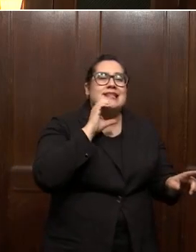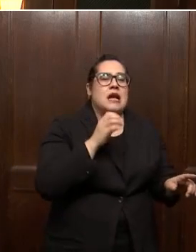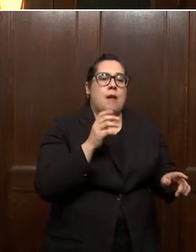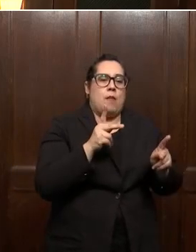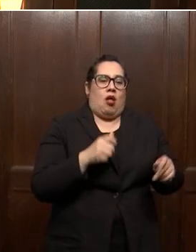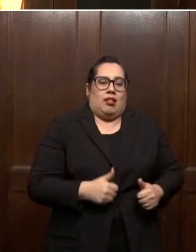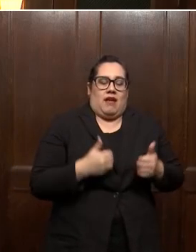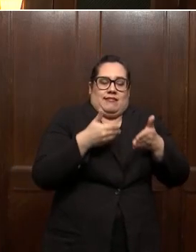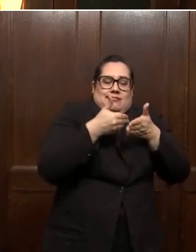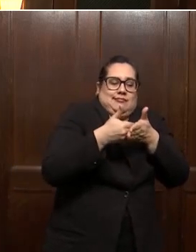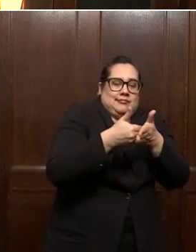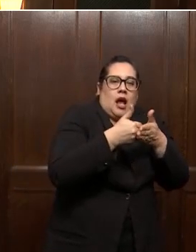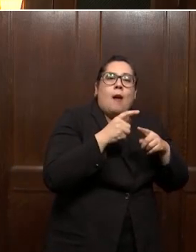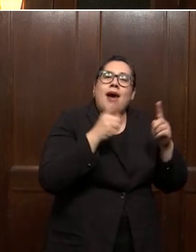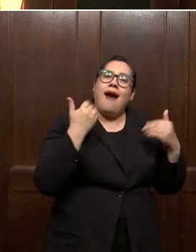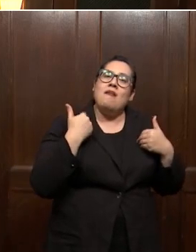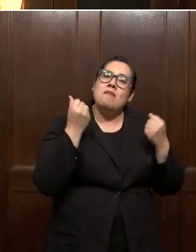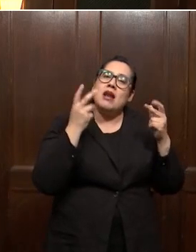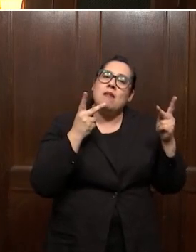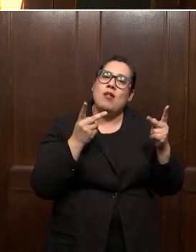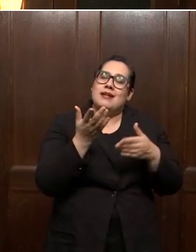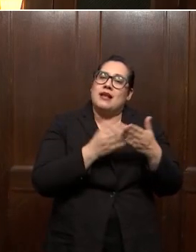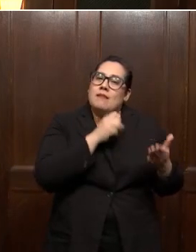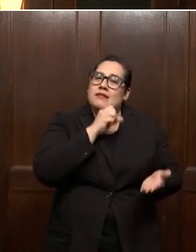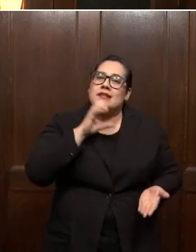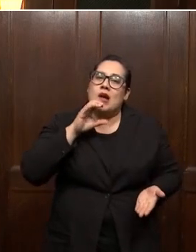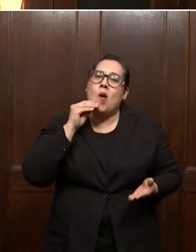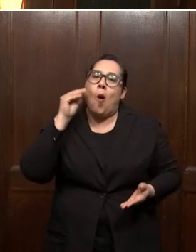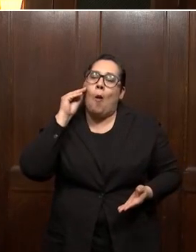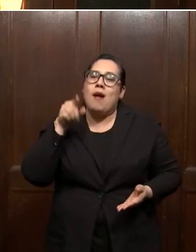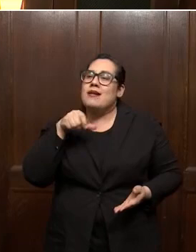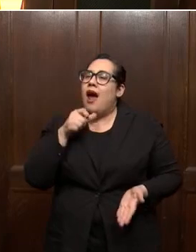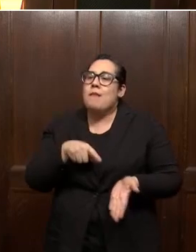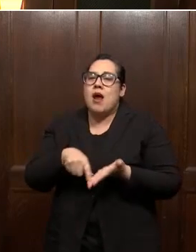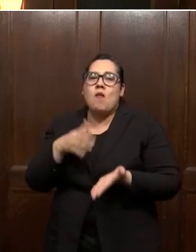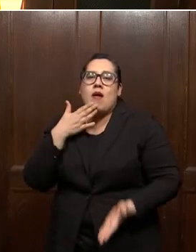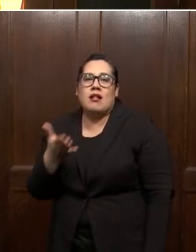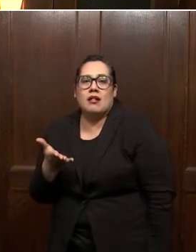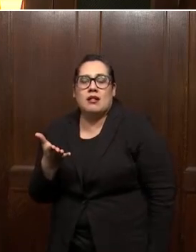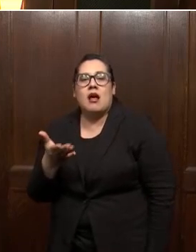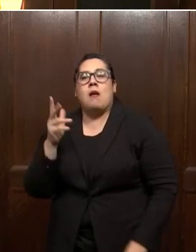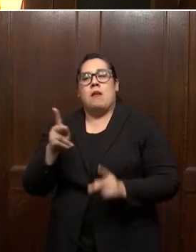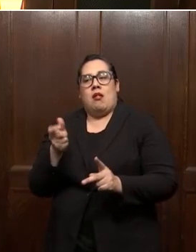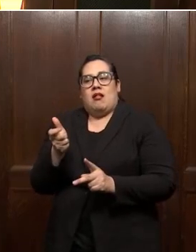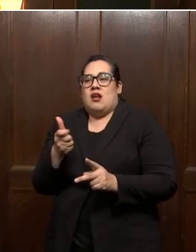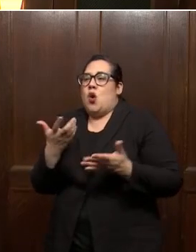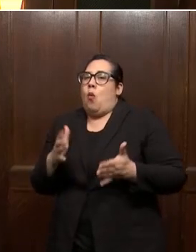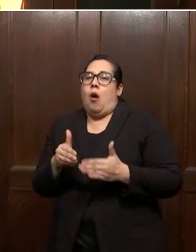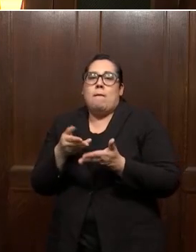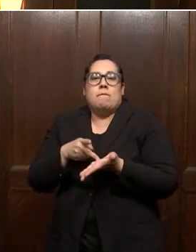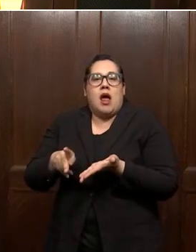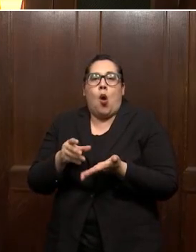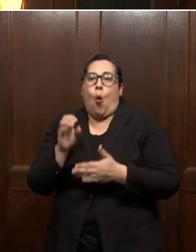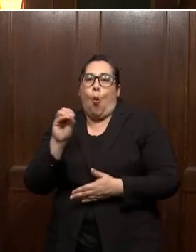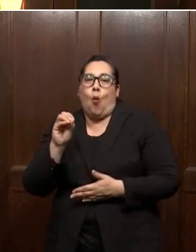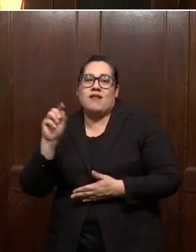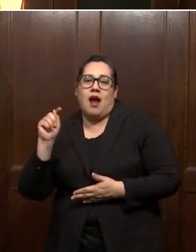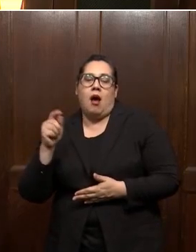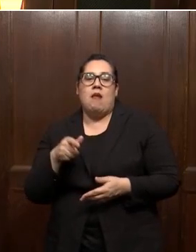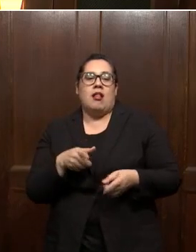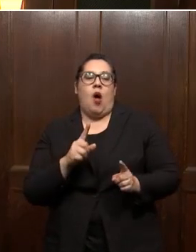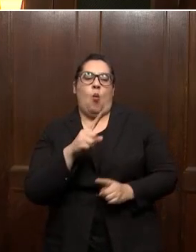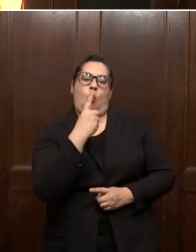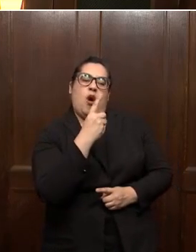close together, is that we have a lot of folks in some senior homes that are not paid well. Folks who don't want to pay overtime, allow people to only have